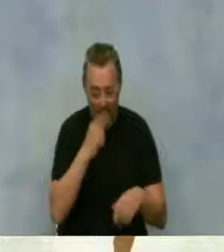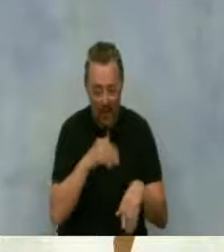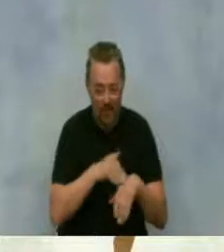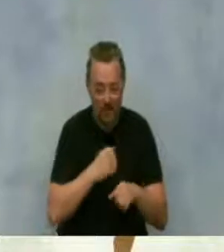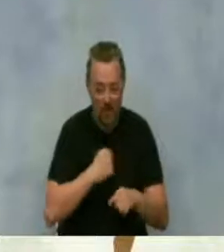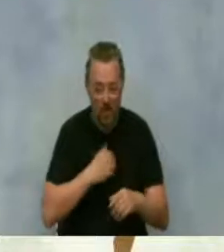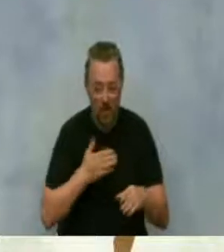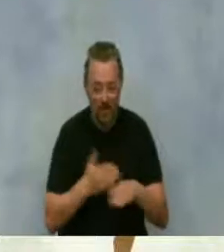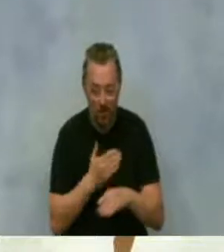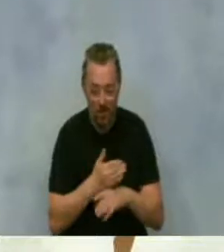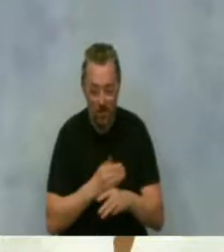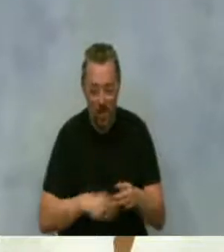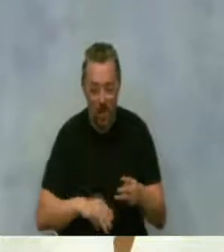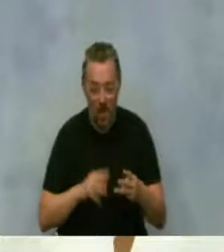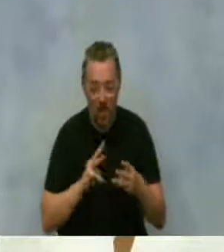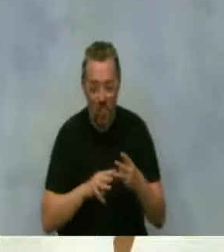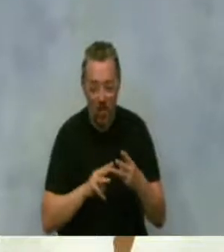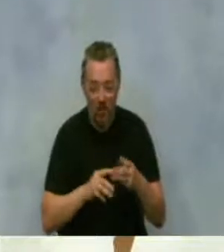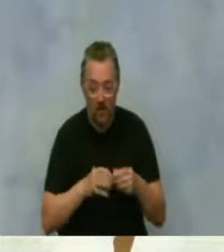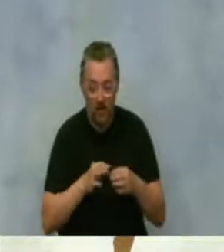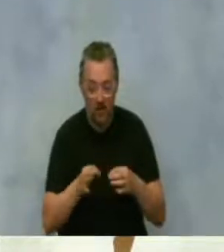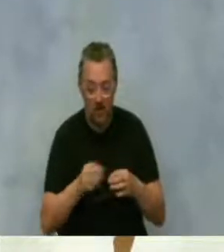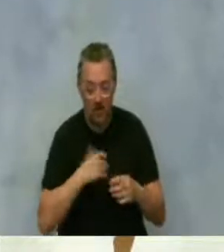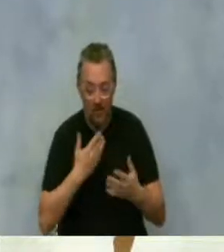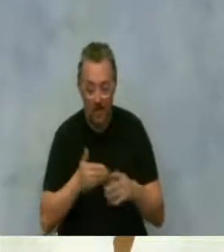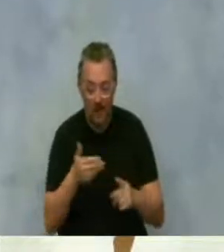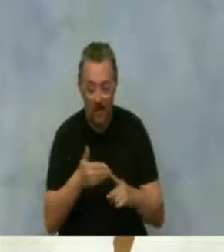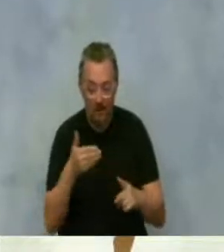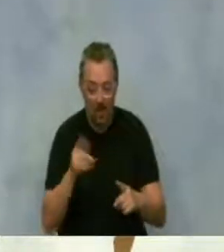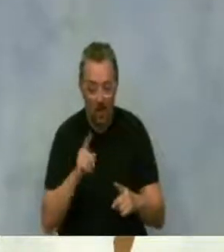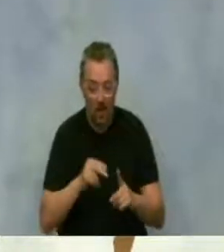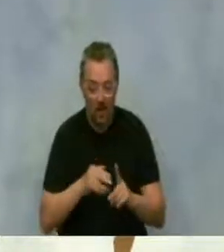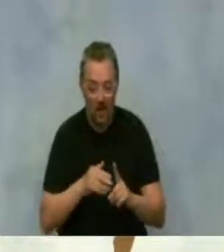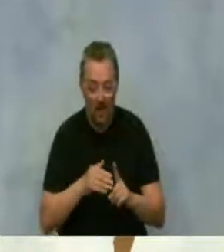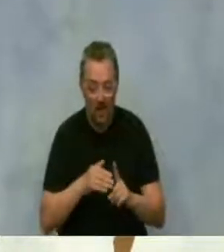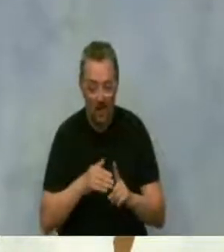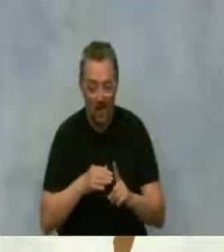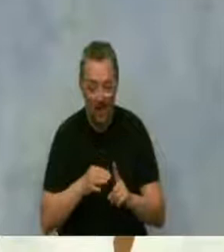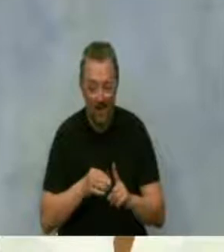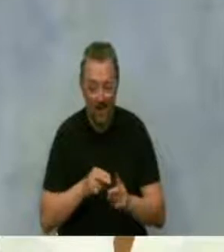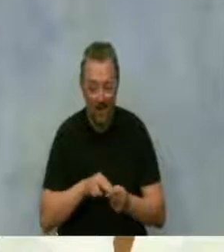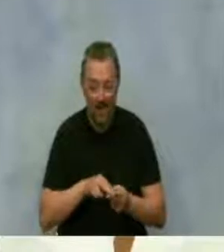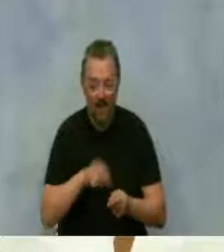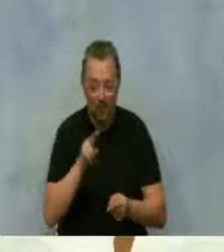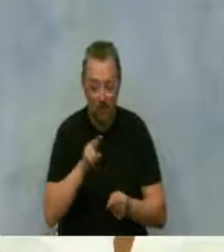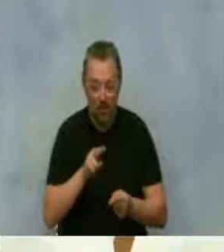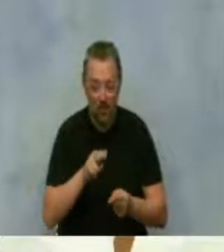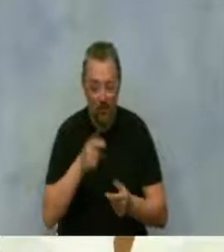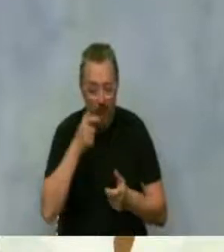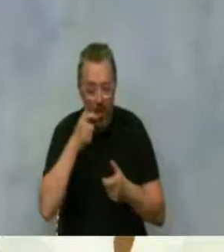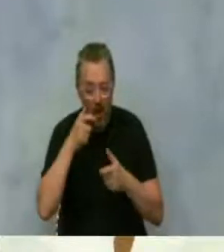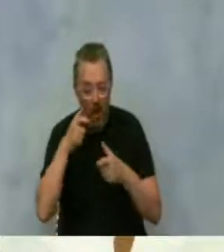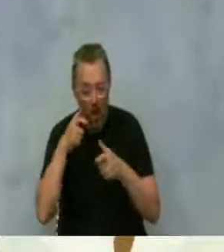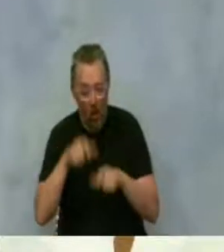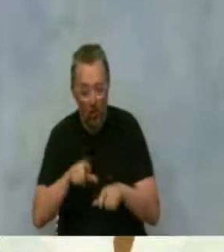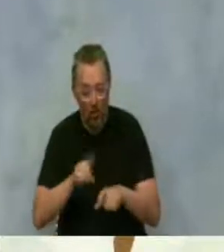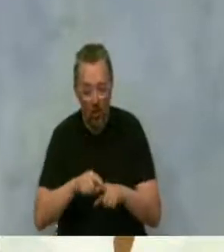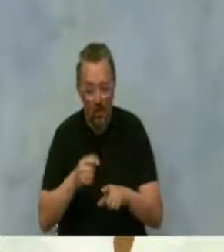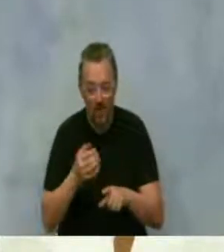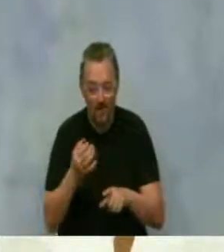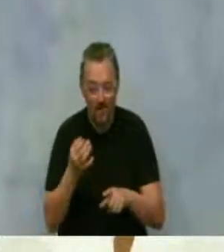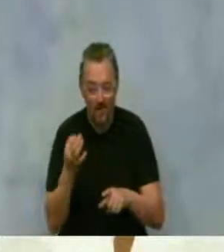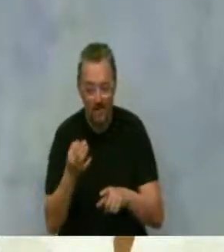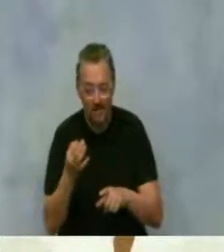The third red measure, which is identified, is to increase settled accommodation by converting 40 temporary accommodation units to Scottish